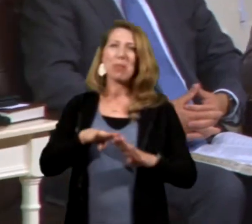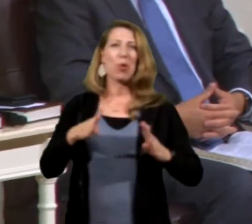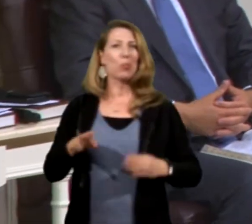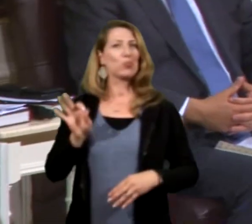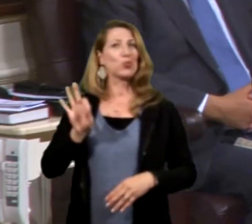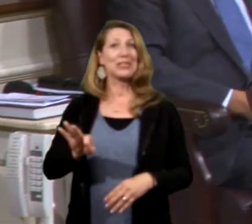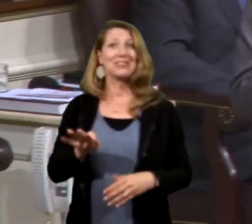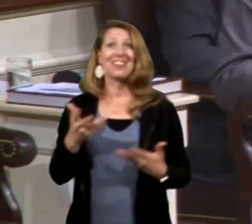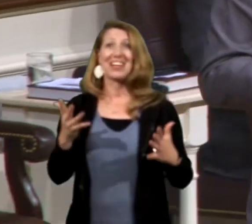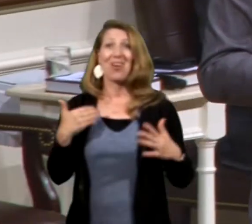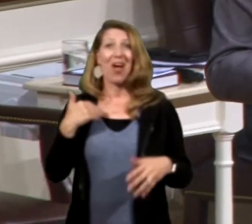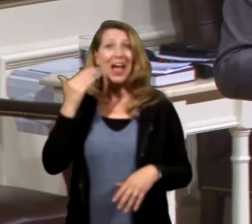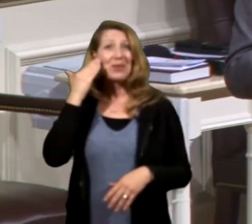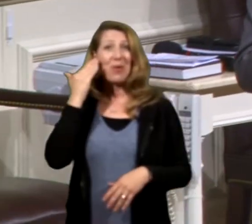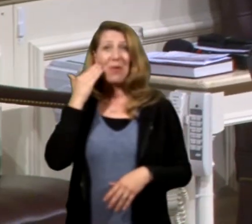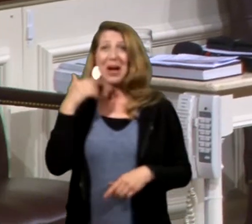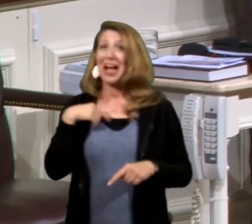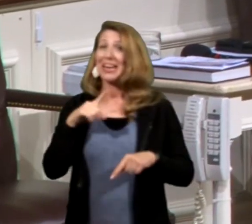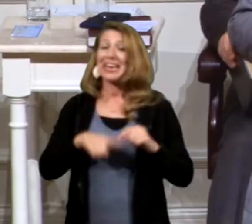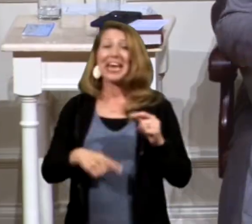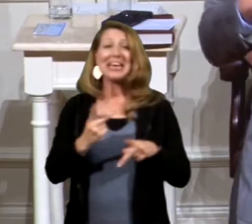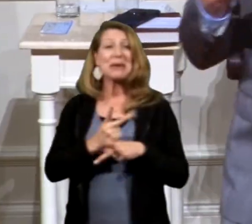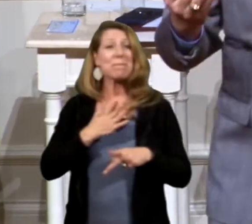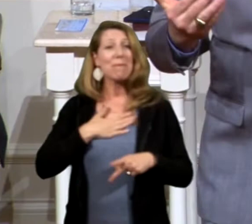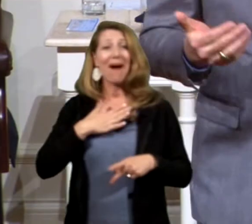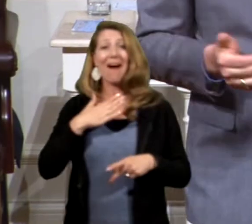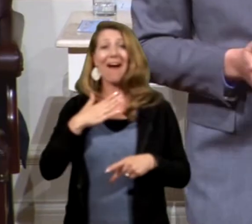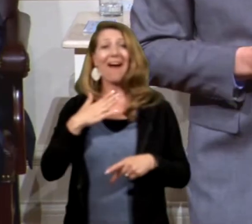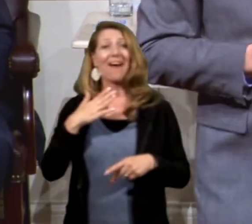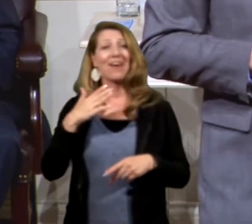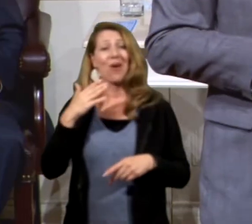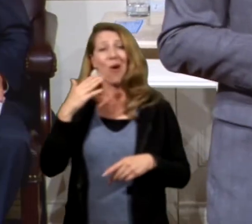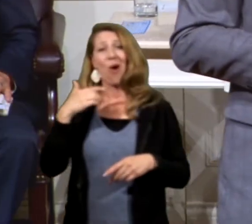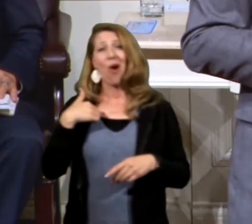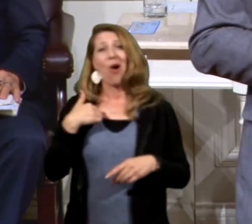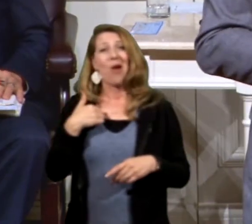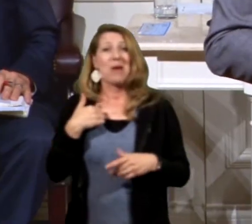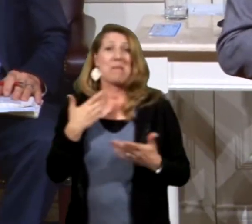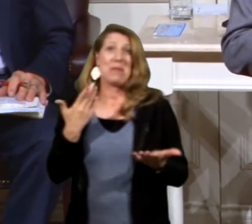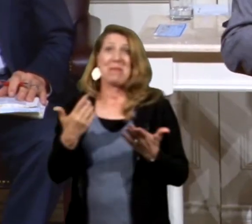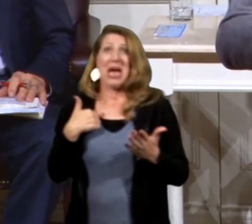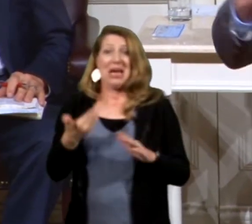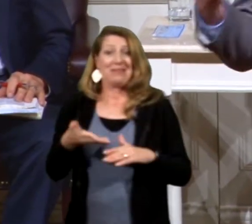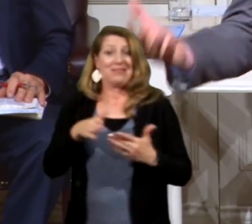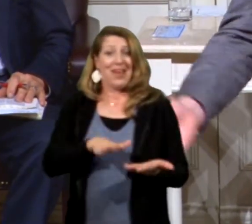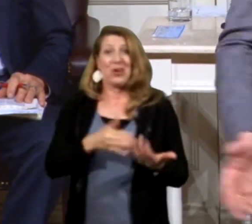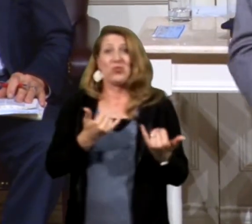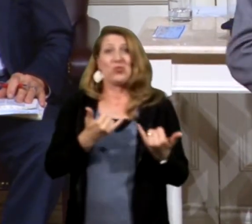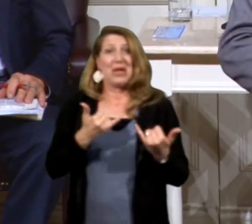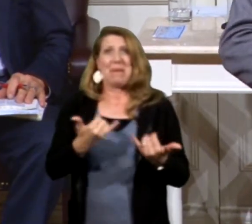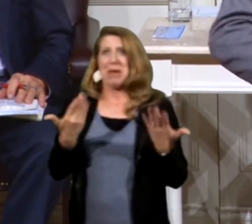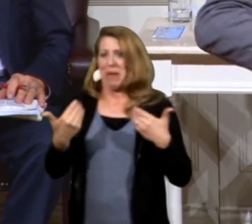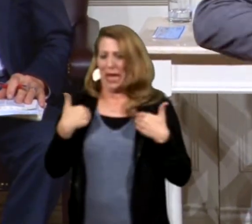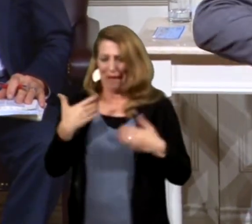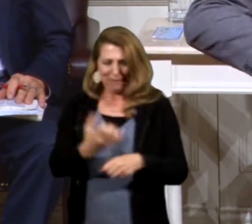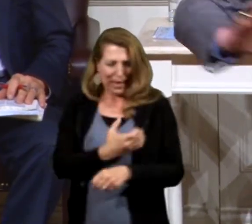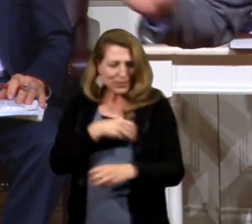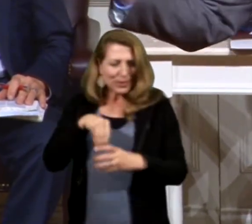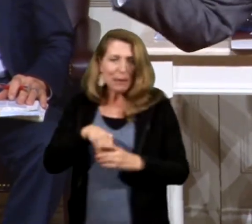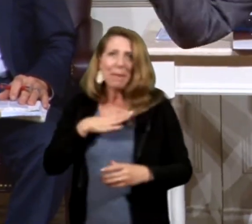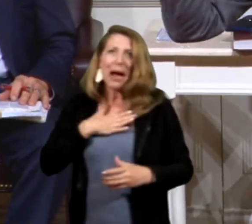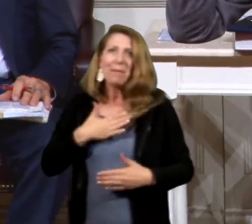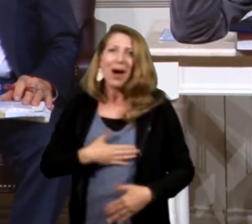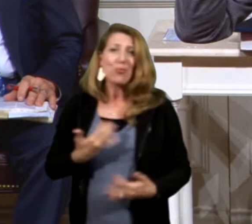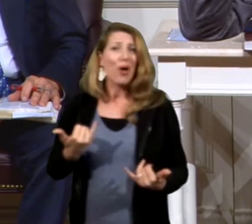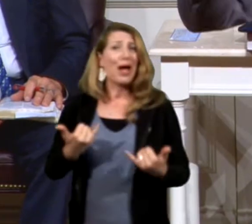That's about all I know. I can't keep my heart beating another minute. My casket may be in town today. I may have cancer in my body. I might have a heart